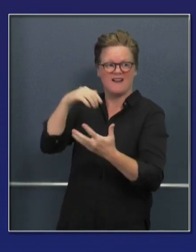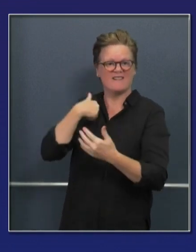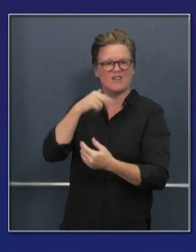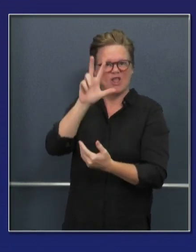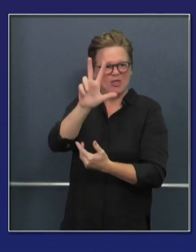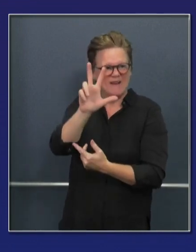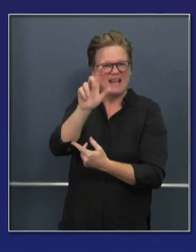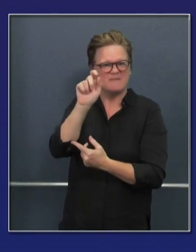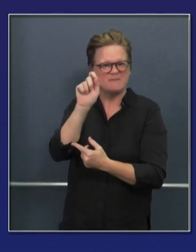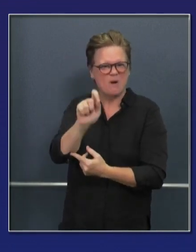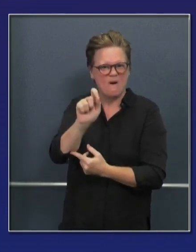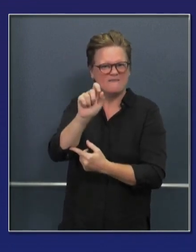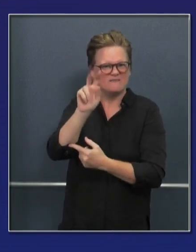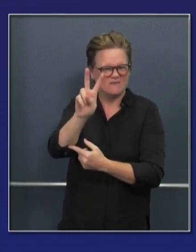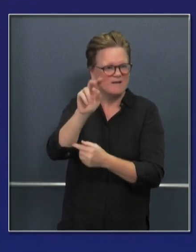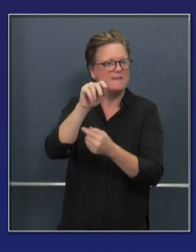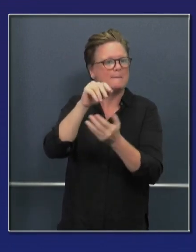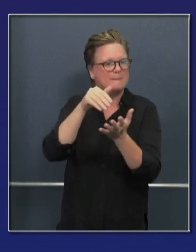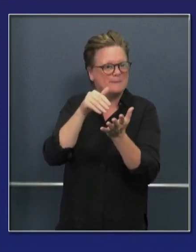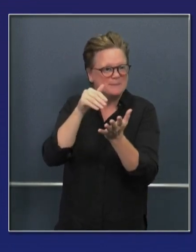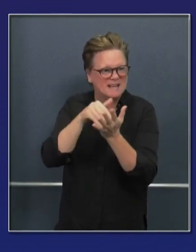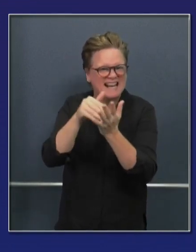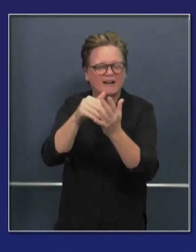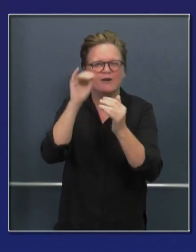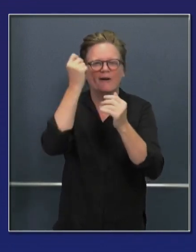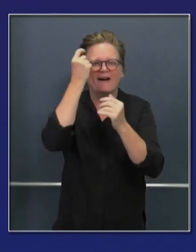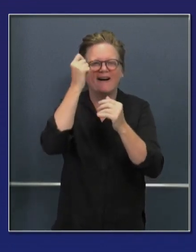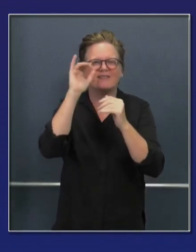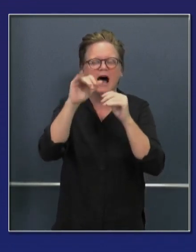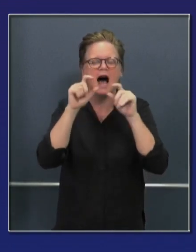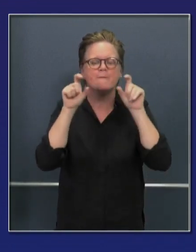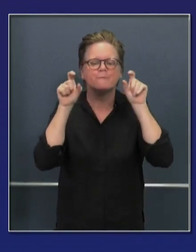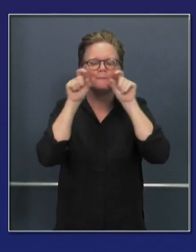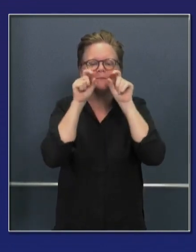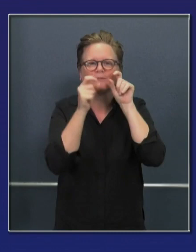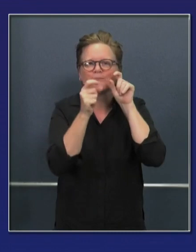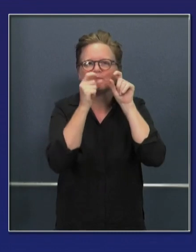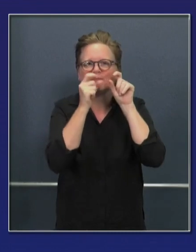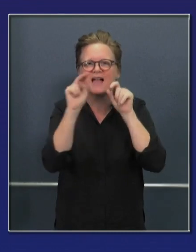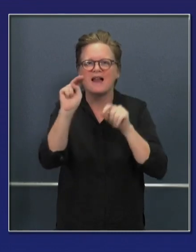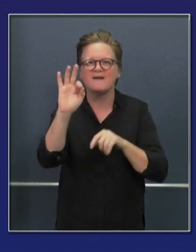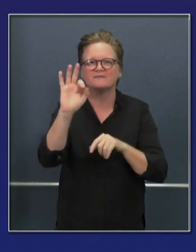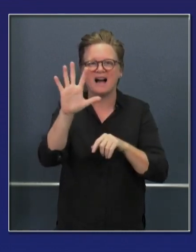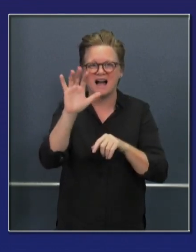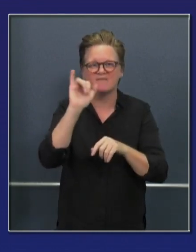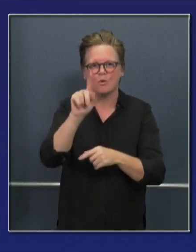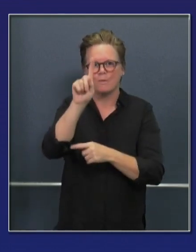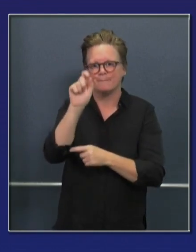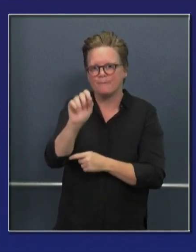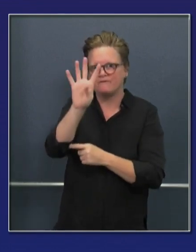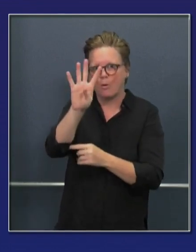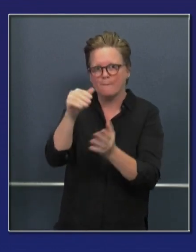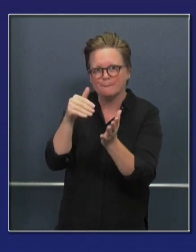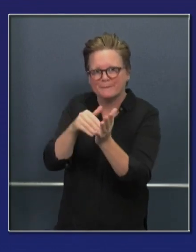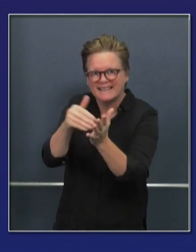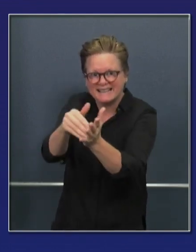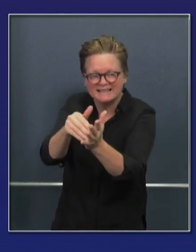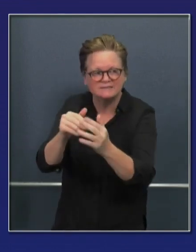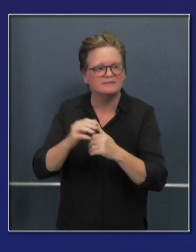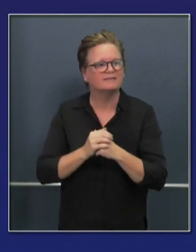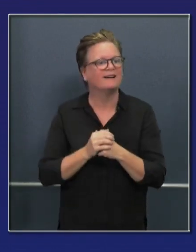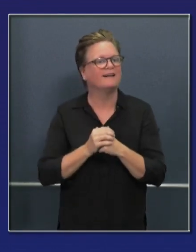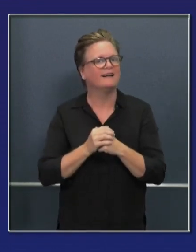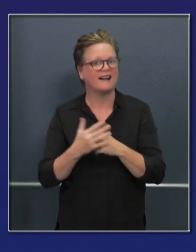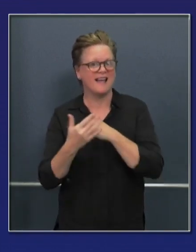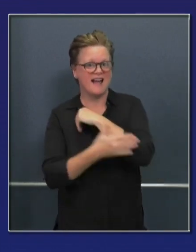over the weekend. And so we're getting those N95 masks out. A lot of them went to LA County. Others went to Imperial County.